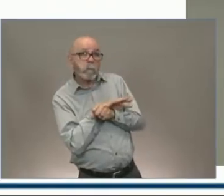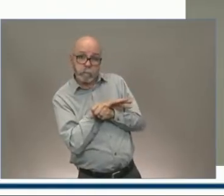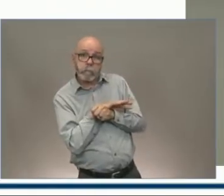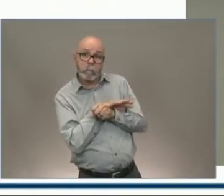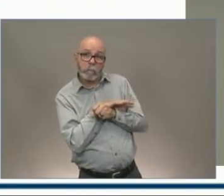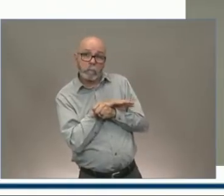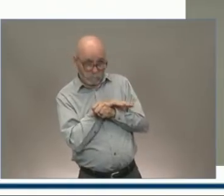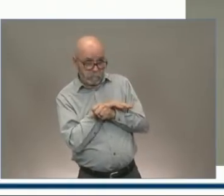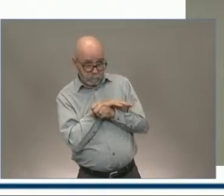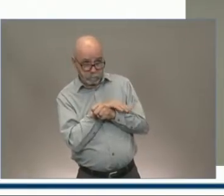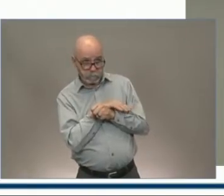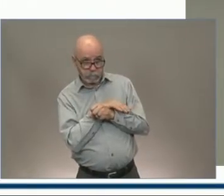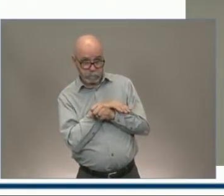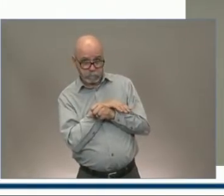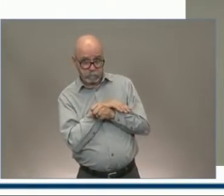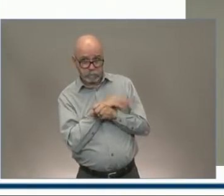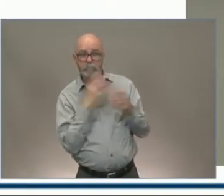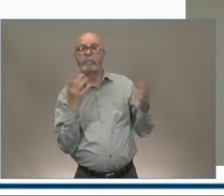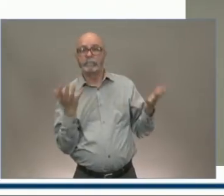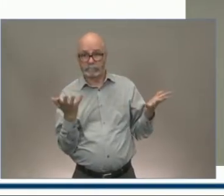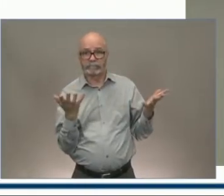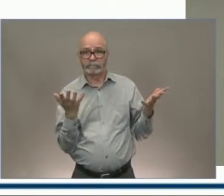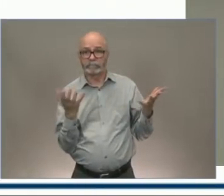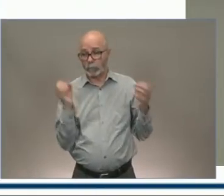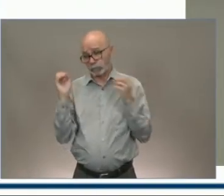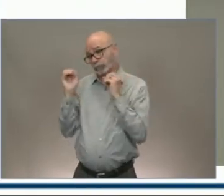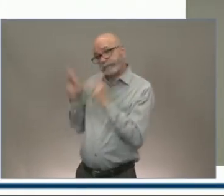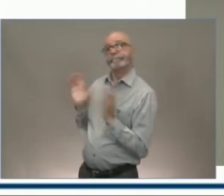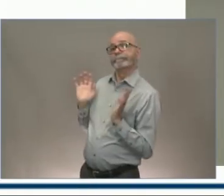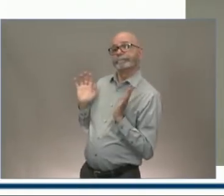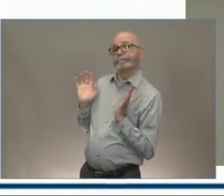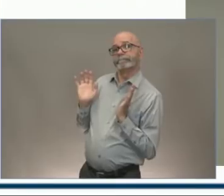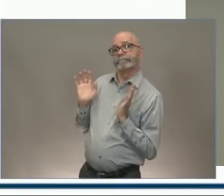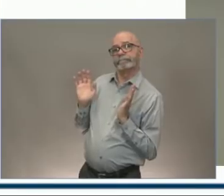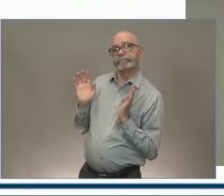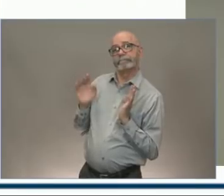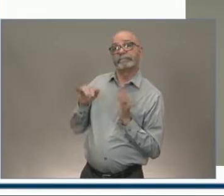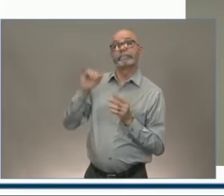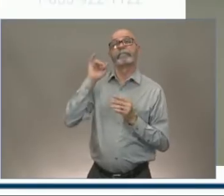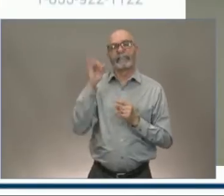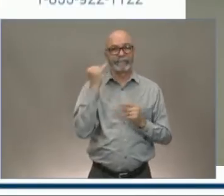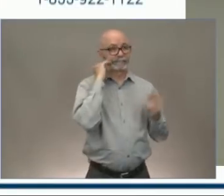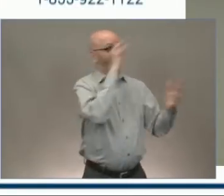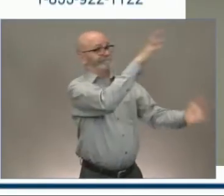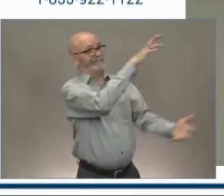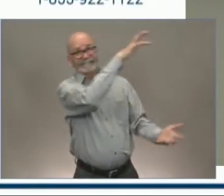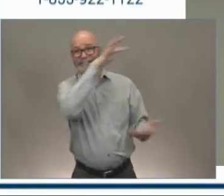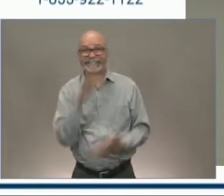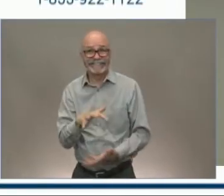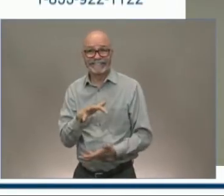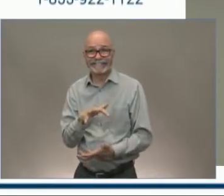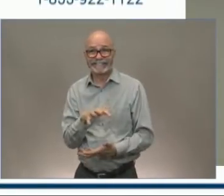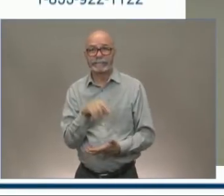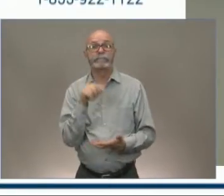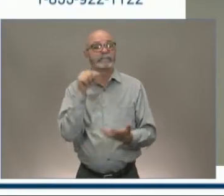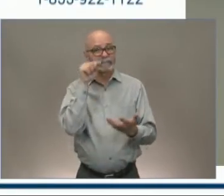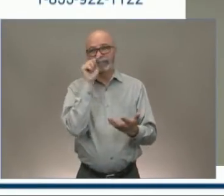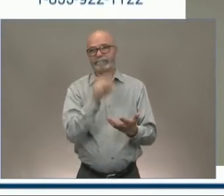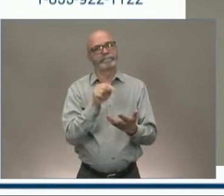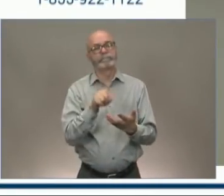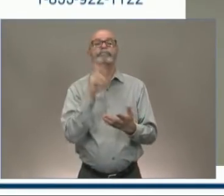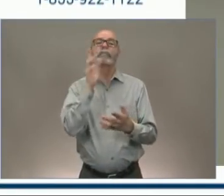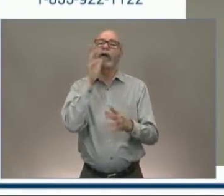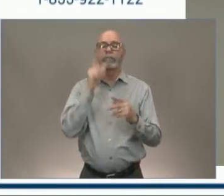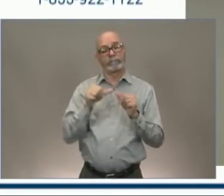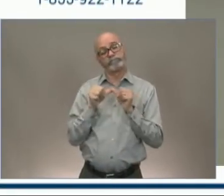that they've been given. And the last piece is that this initial allotment has a very short expiry date. We have to use it within a month.